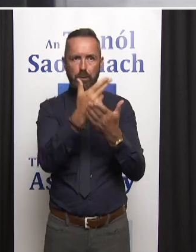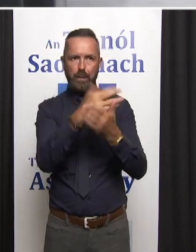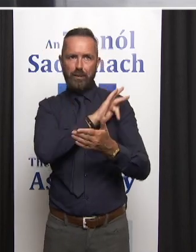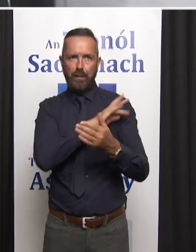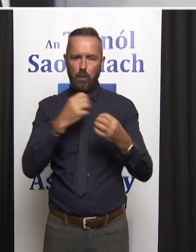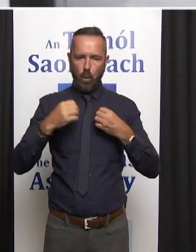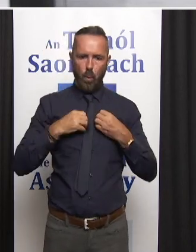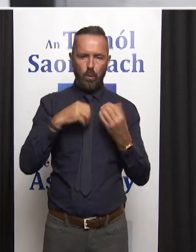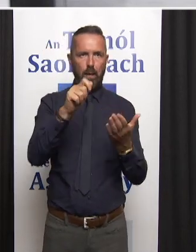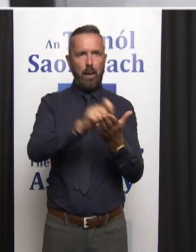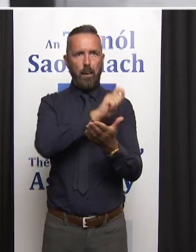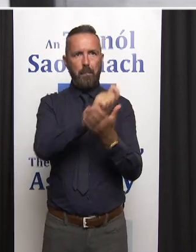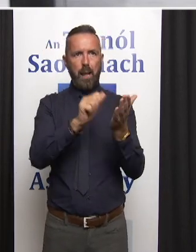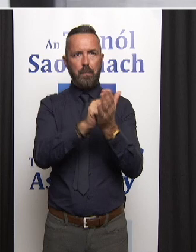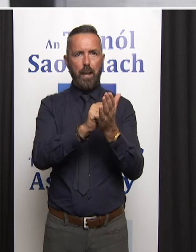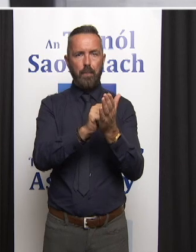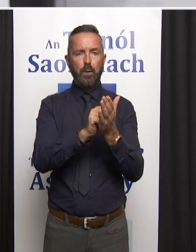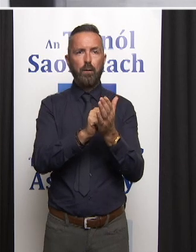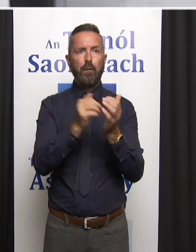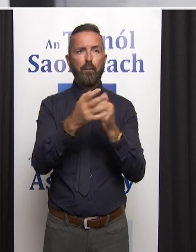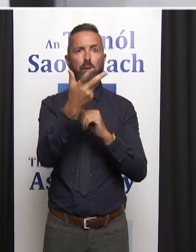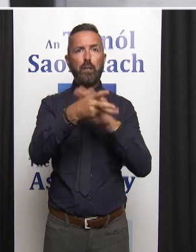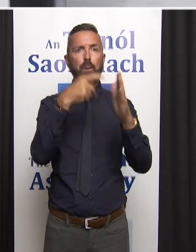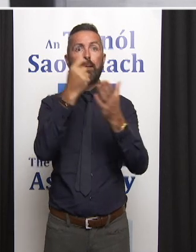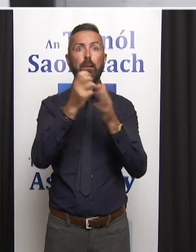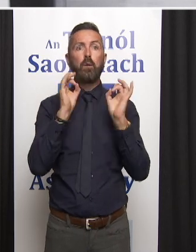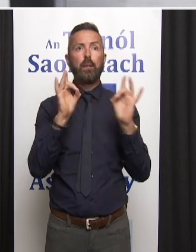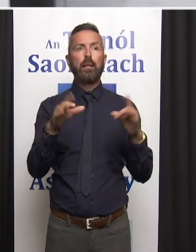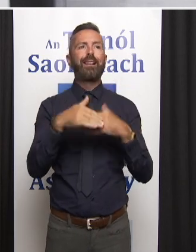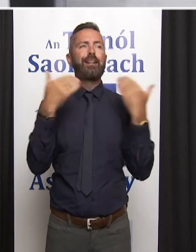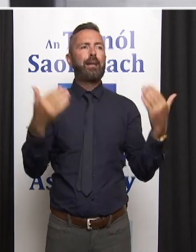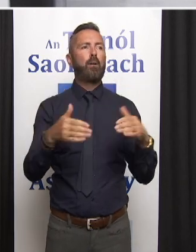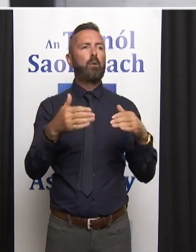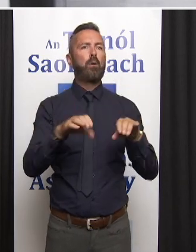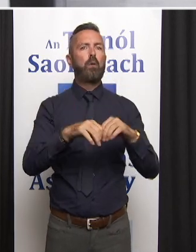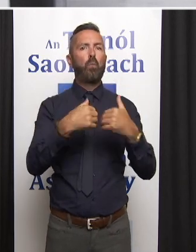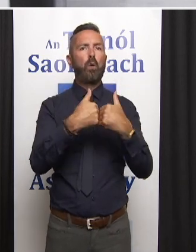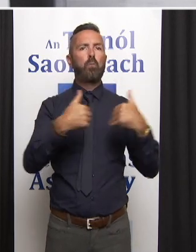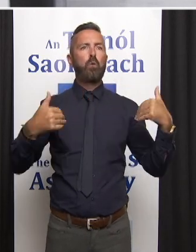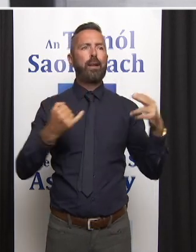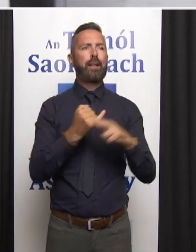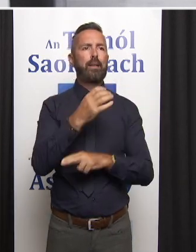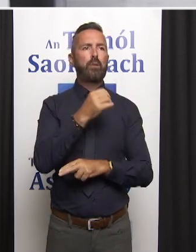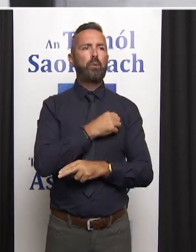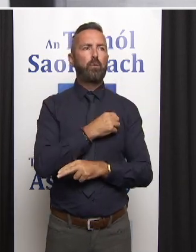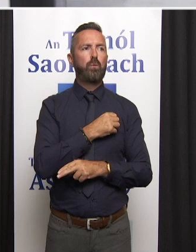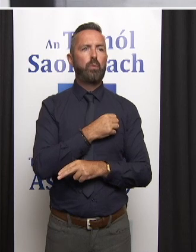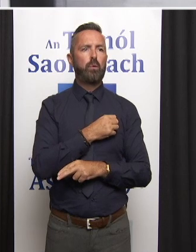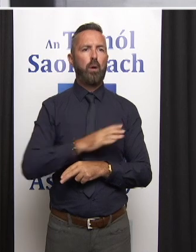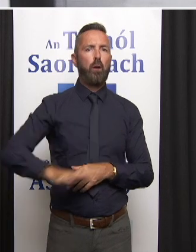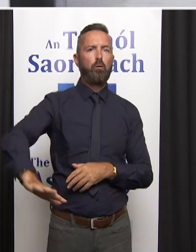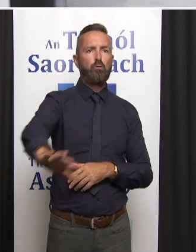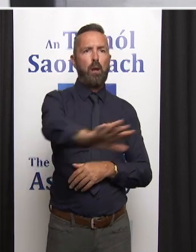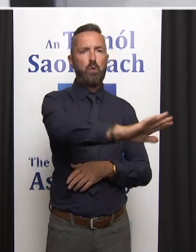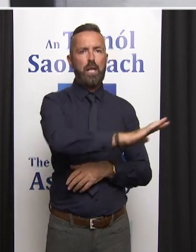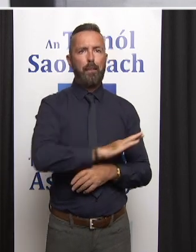that you will vote on in 3 weeks' time. So we're going to now break into a roundtable